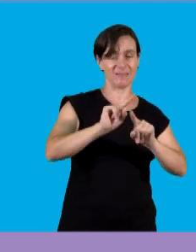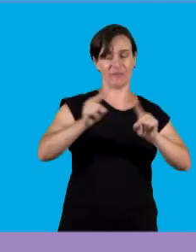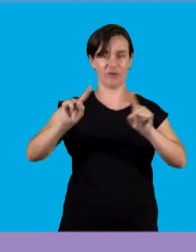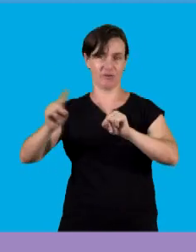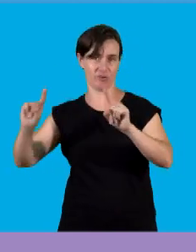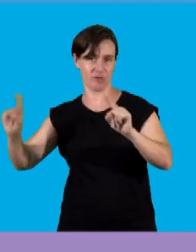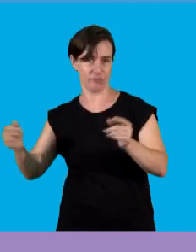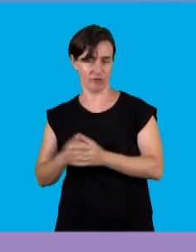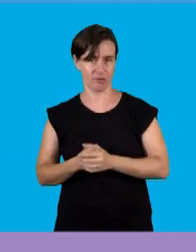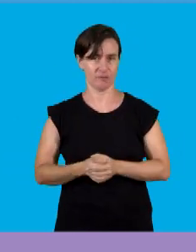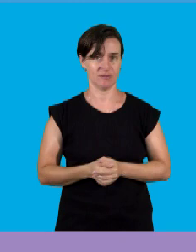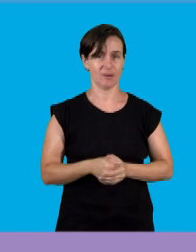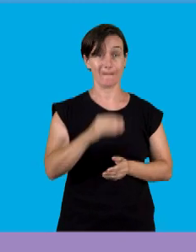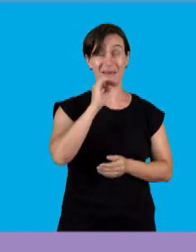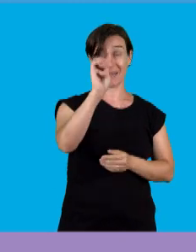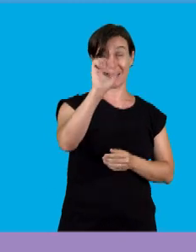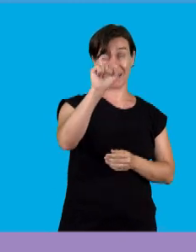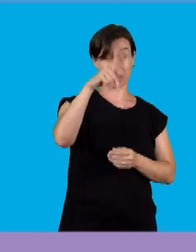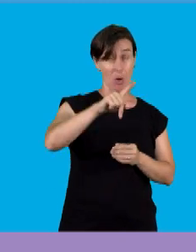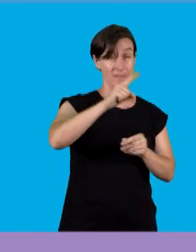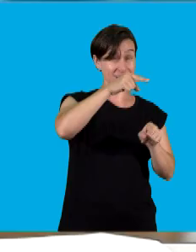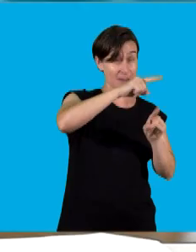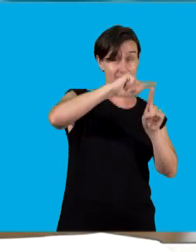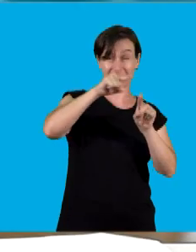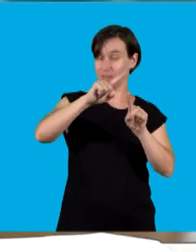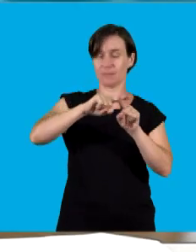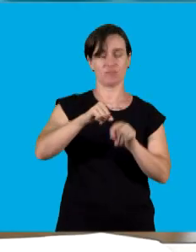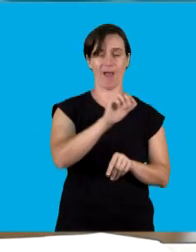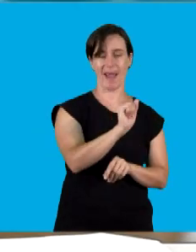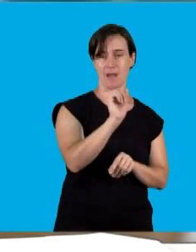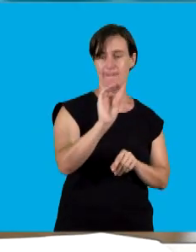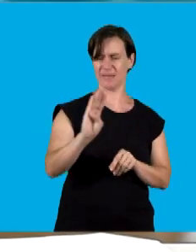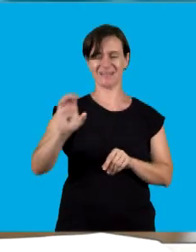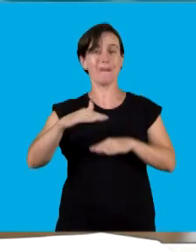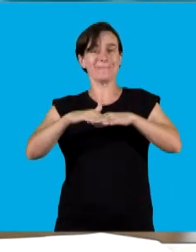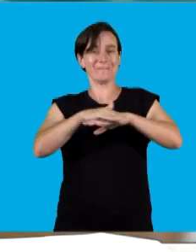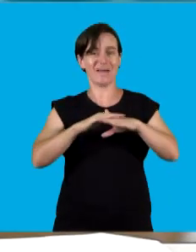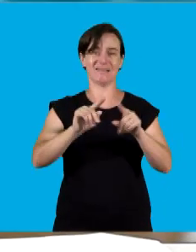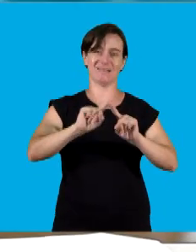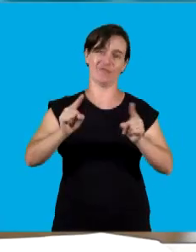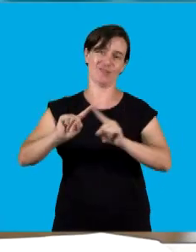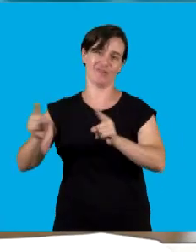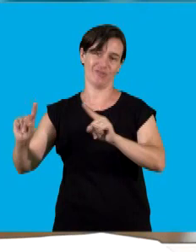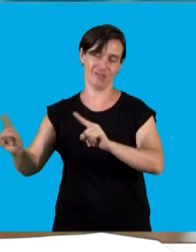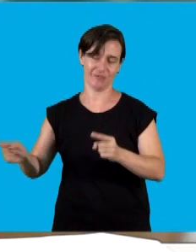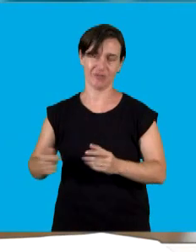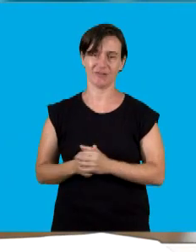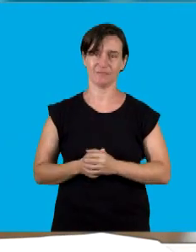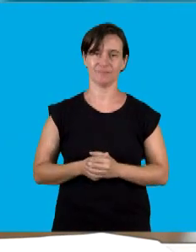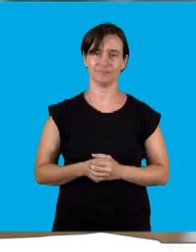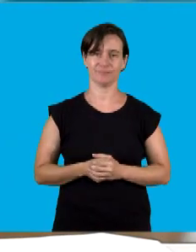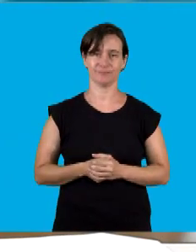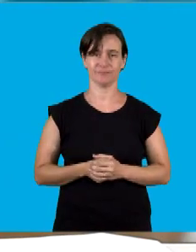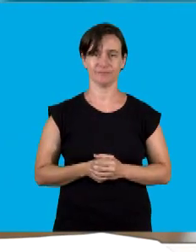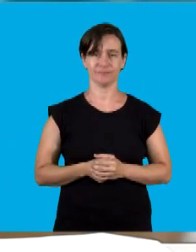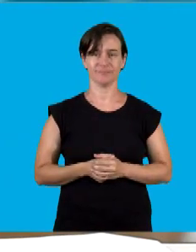the same. Sorry, why are we not adding the exponents of these three bases? Because the bases